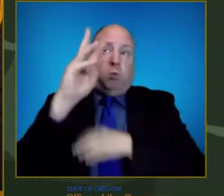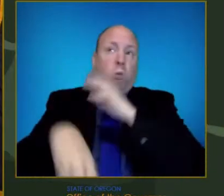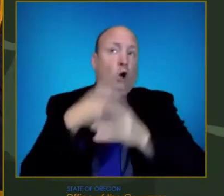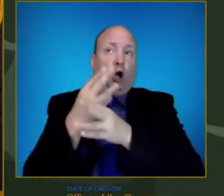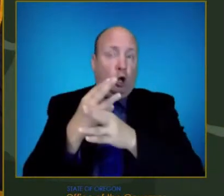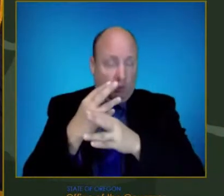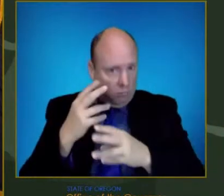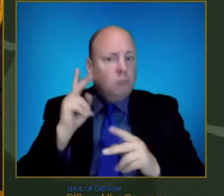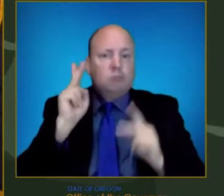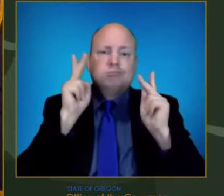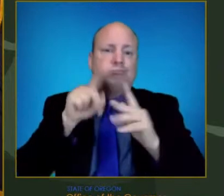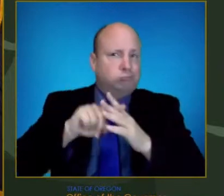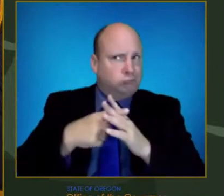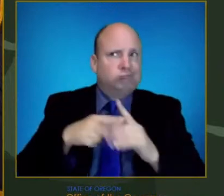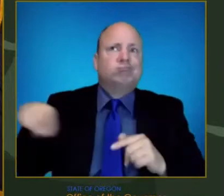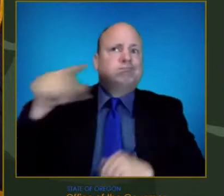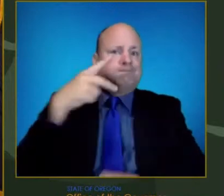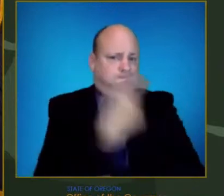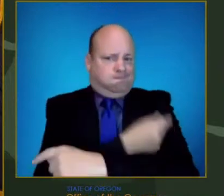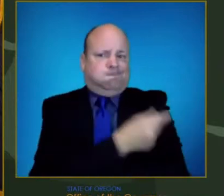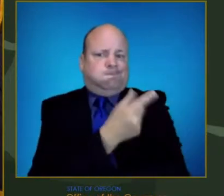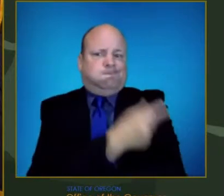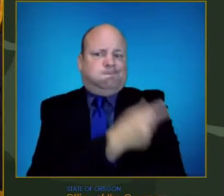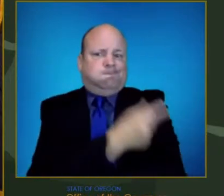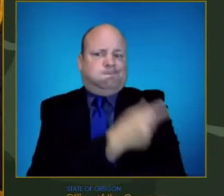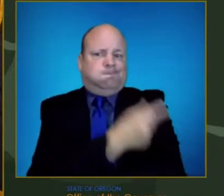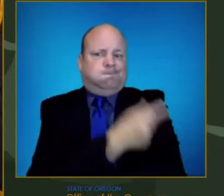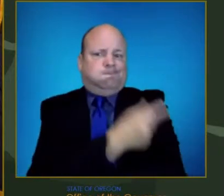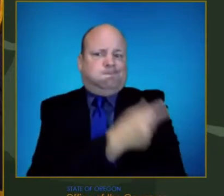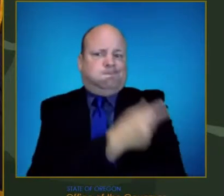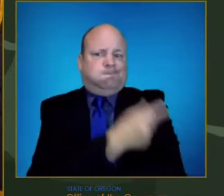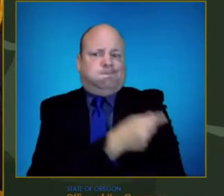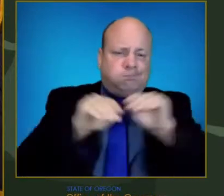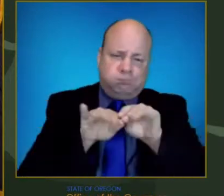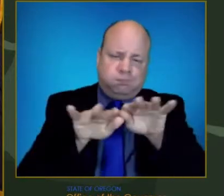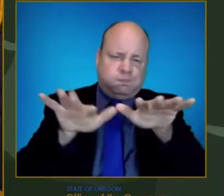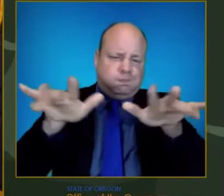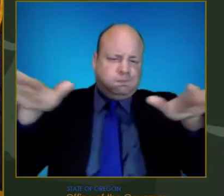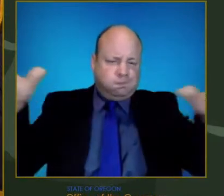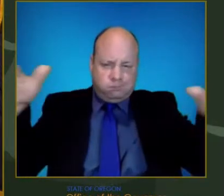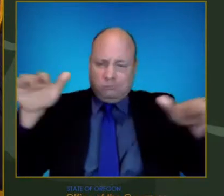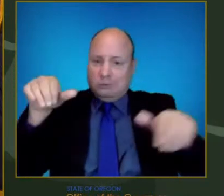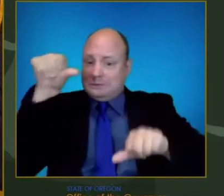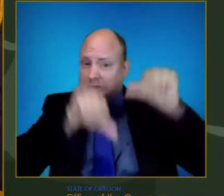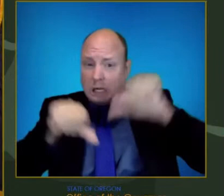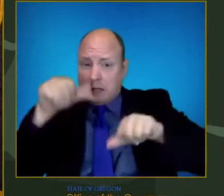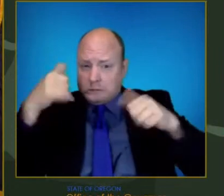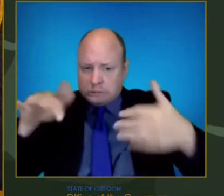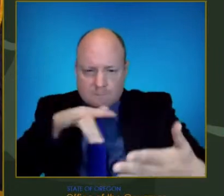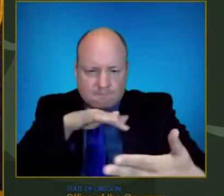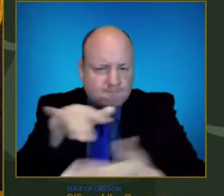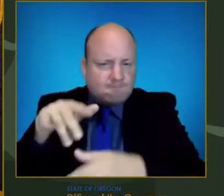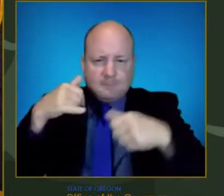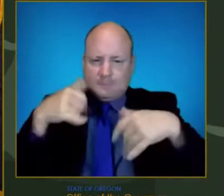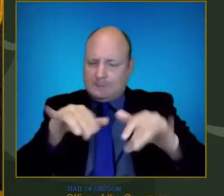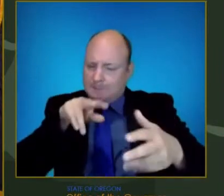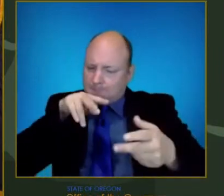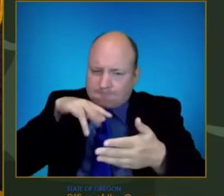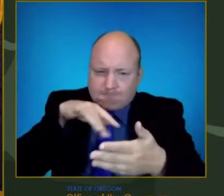their dedication to consistently examining the data, and I am confident they will continue to update